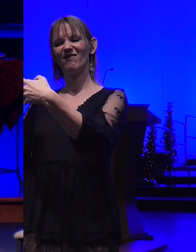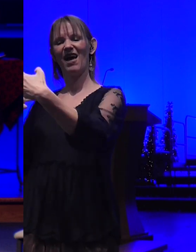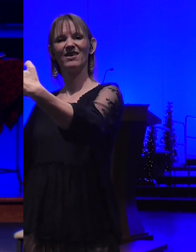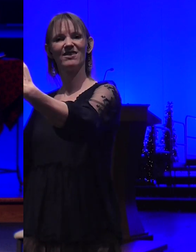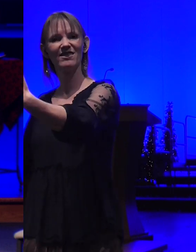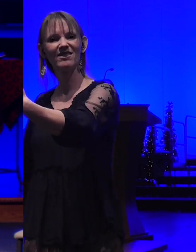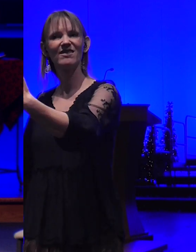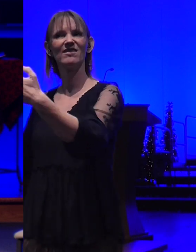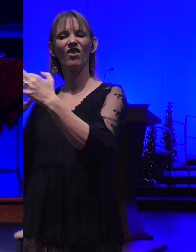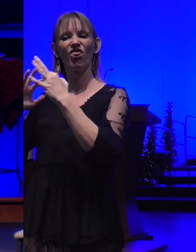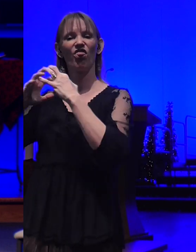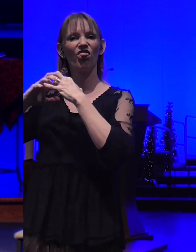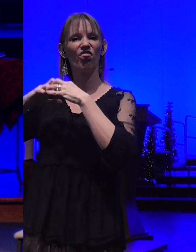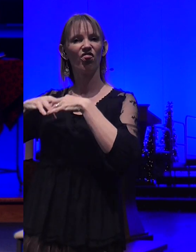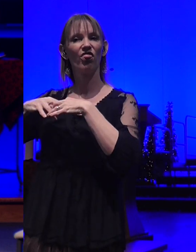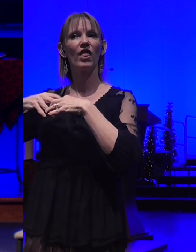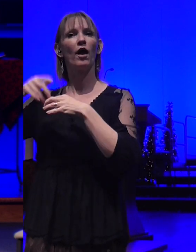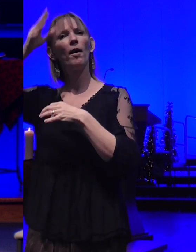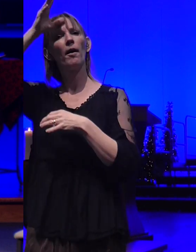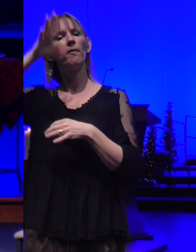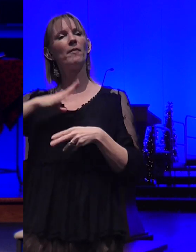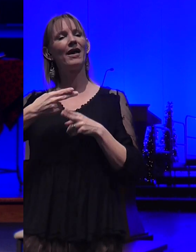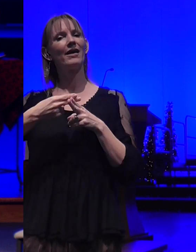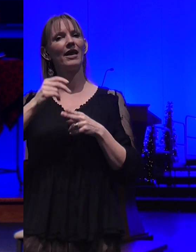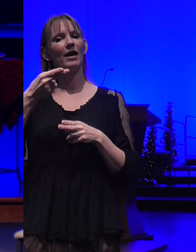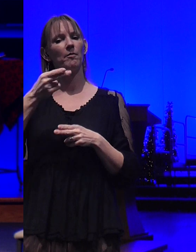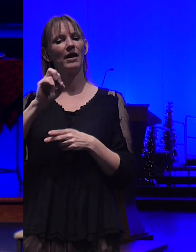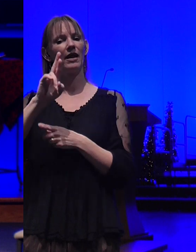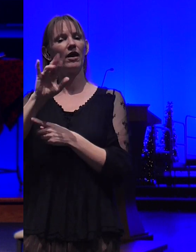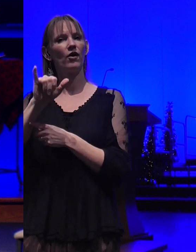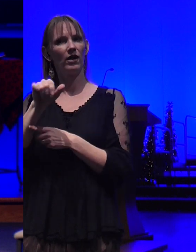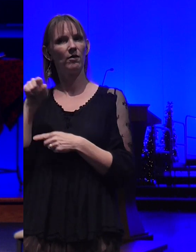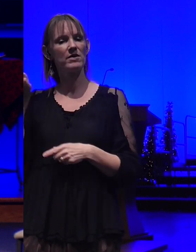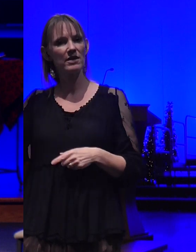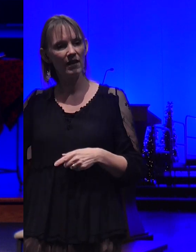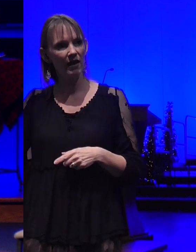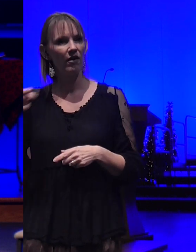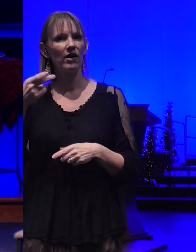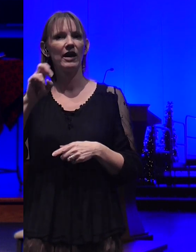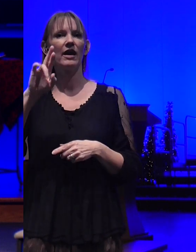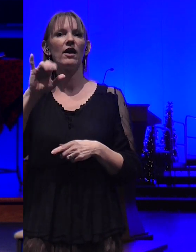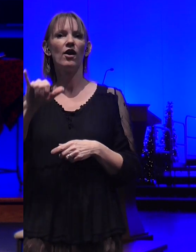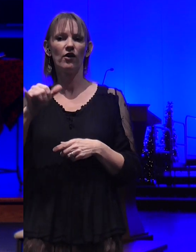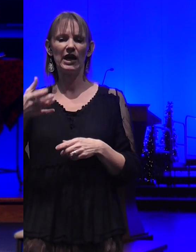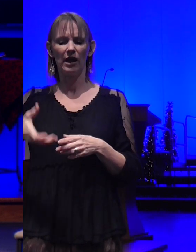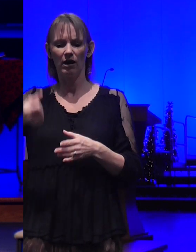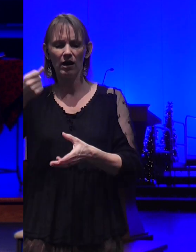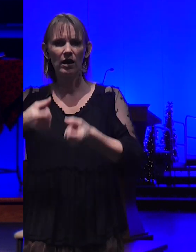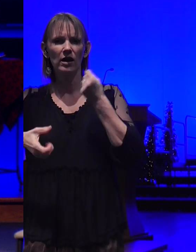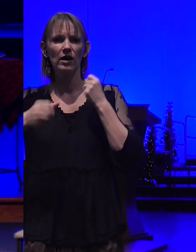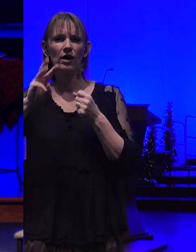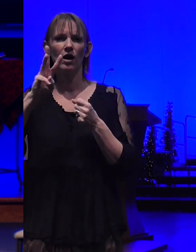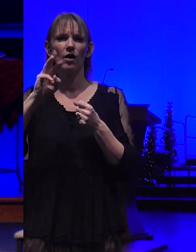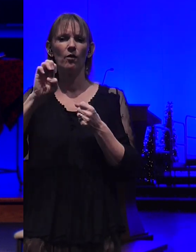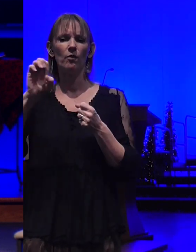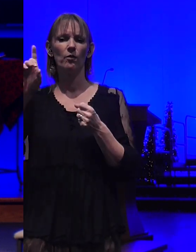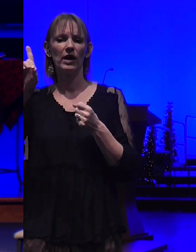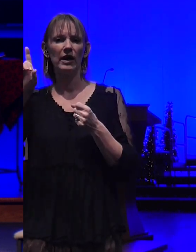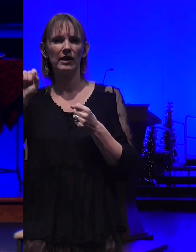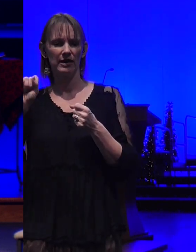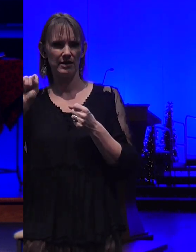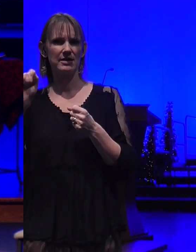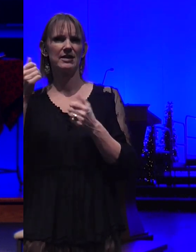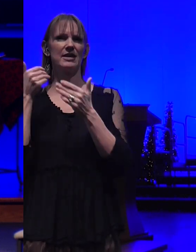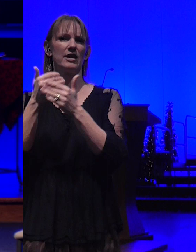And in the yard was a man named Harry. They'd seen him before and occasionally talked to him. Harry was on his knees. He was pulling weeds around a big oak